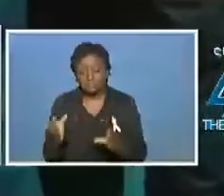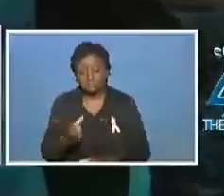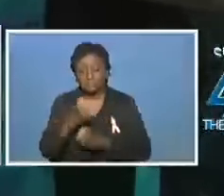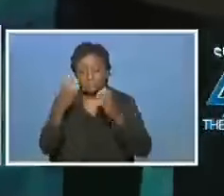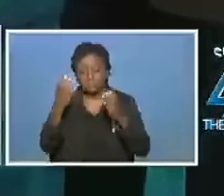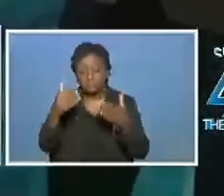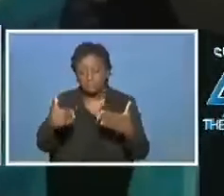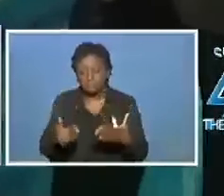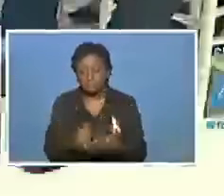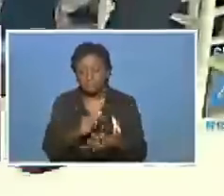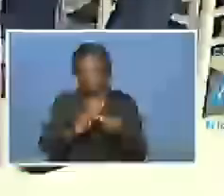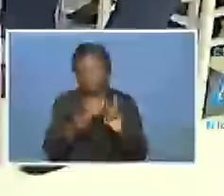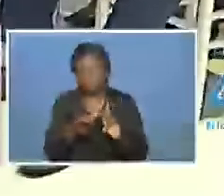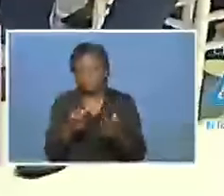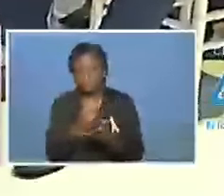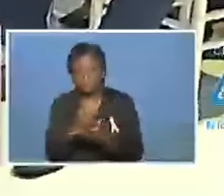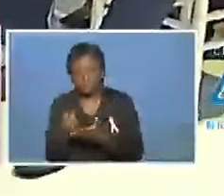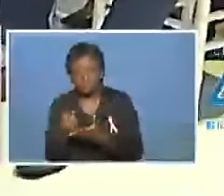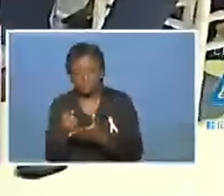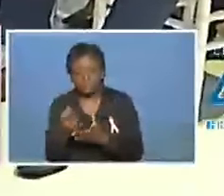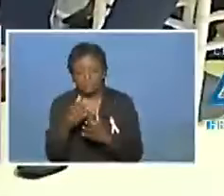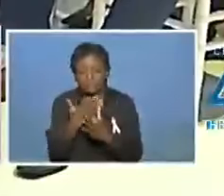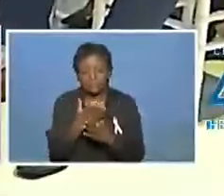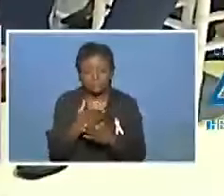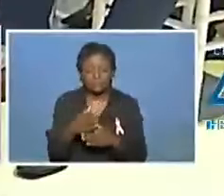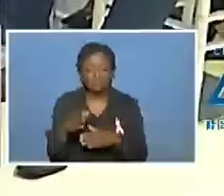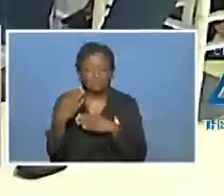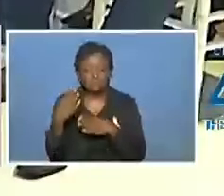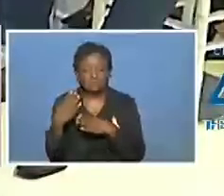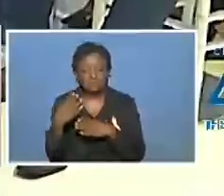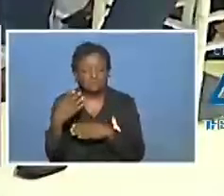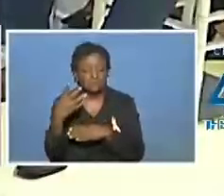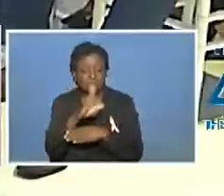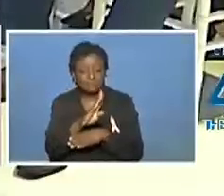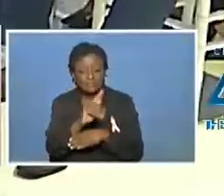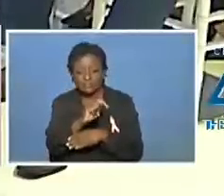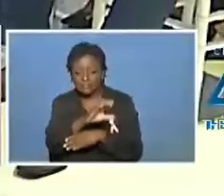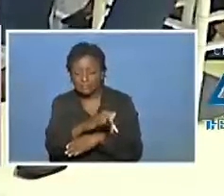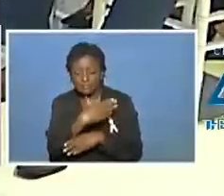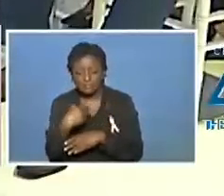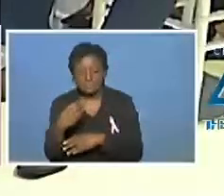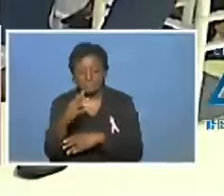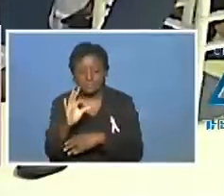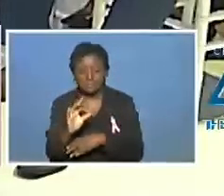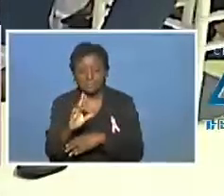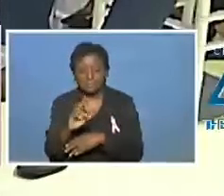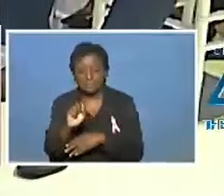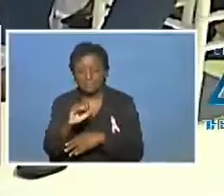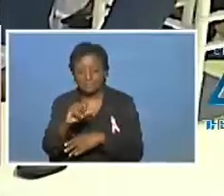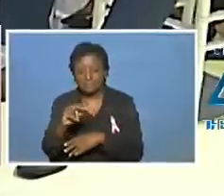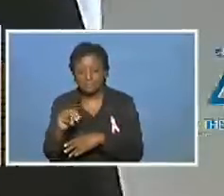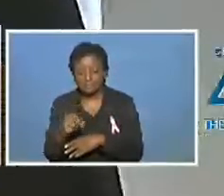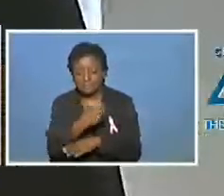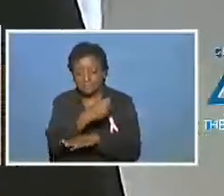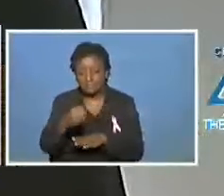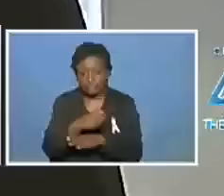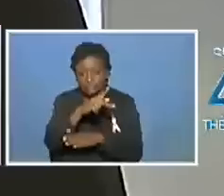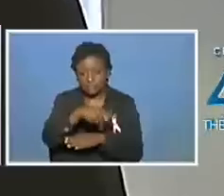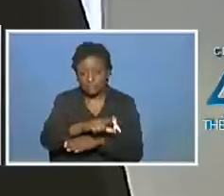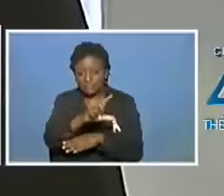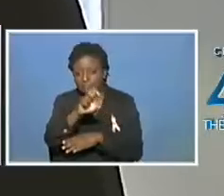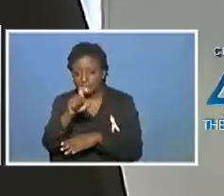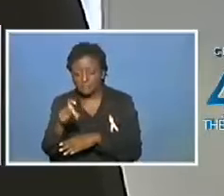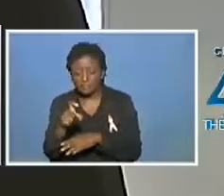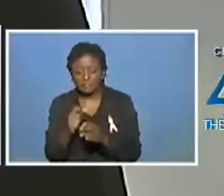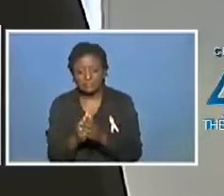Bahamas Telecommunications Company and Fusion Superplex. BTC Chief Executive Officer Cholera. What it means is